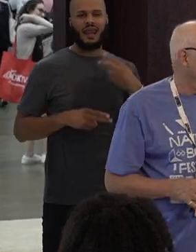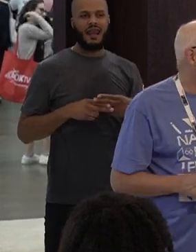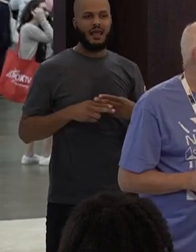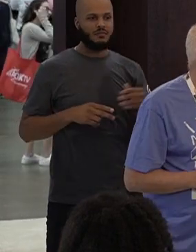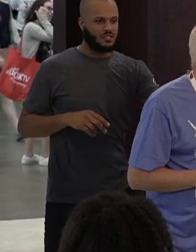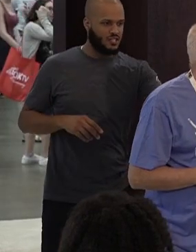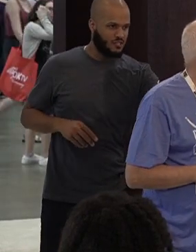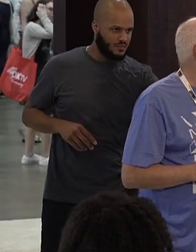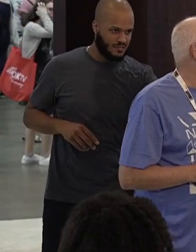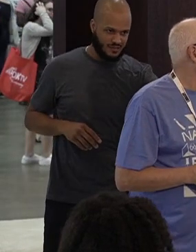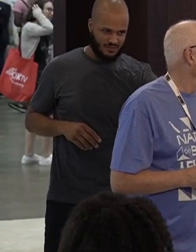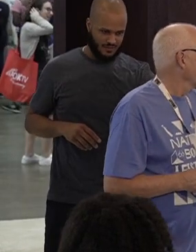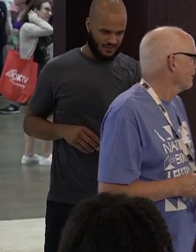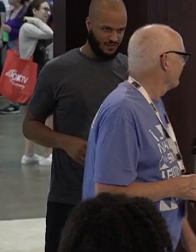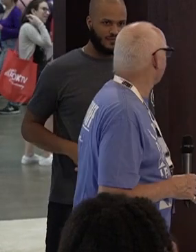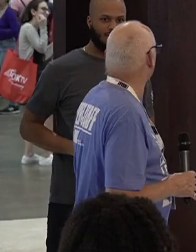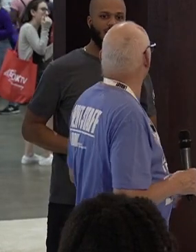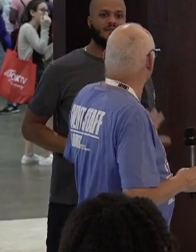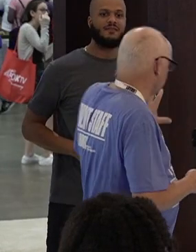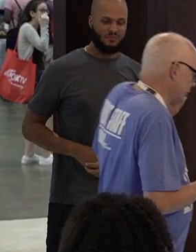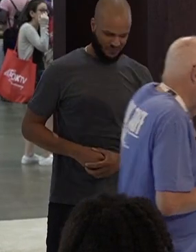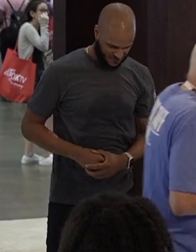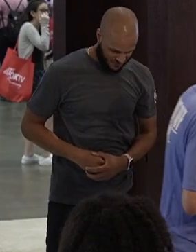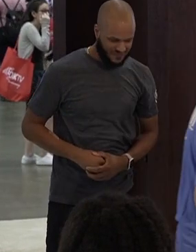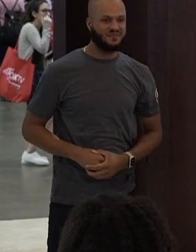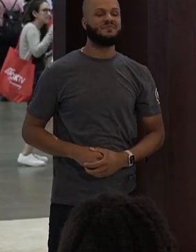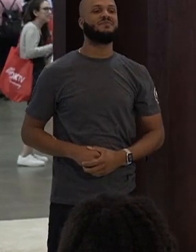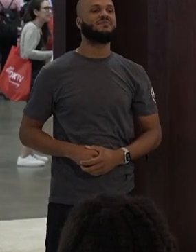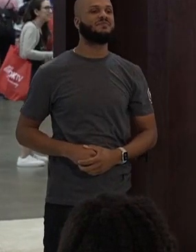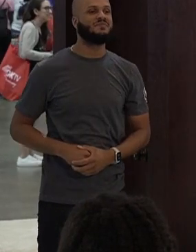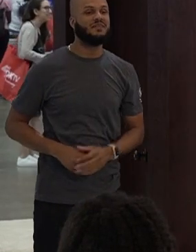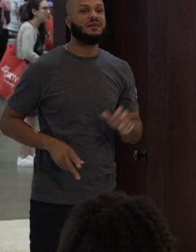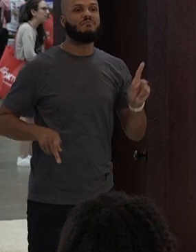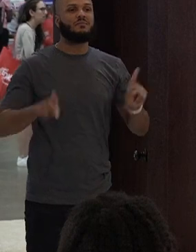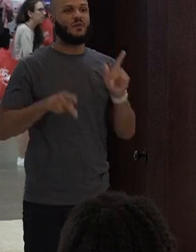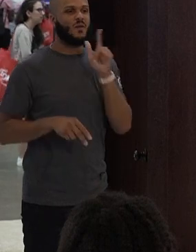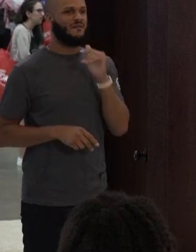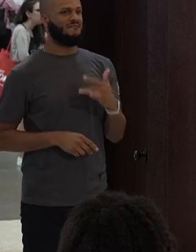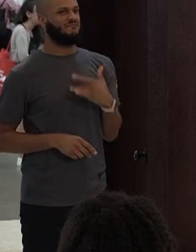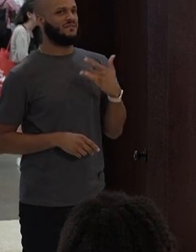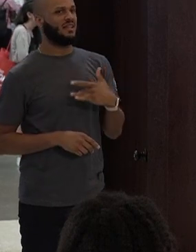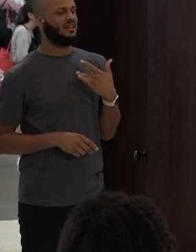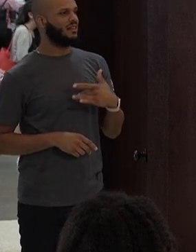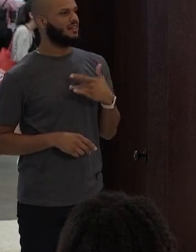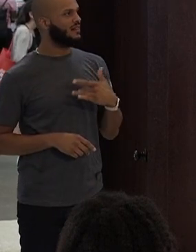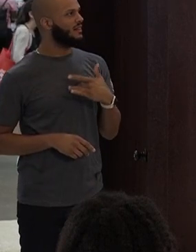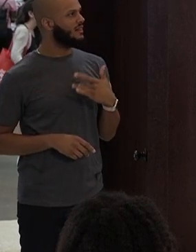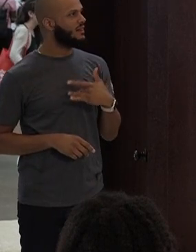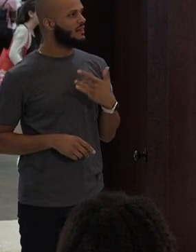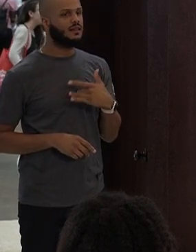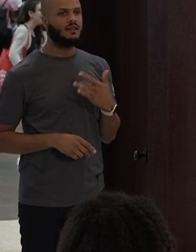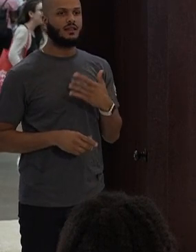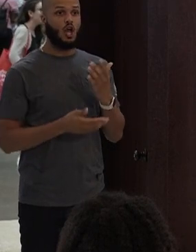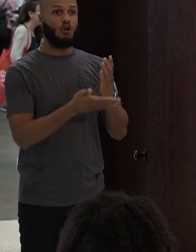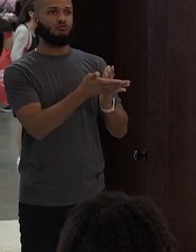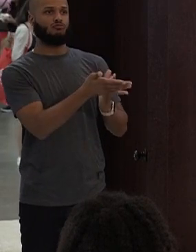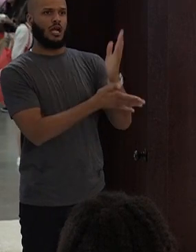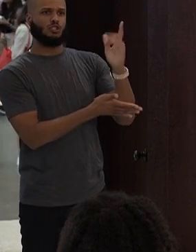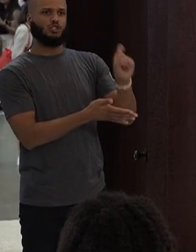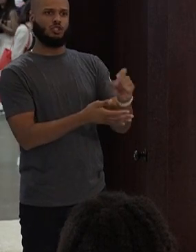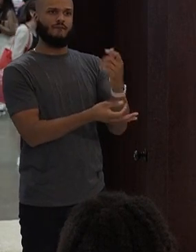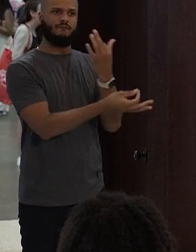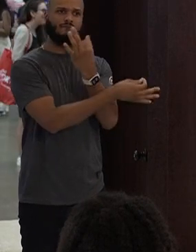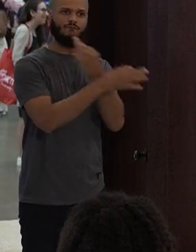the movement or of people who feel that that rights should be free to